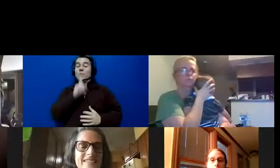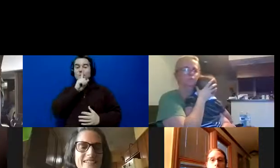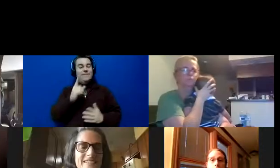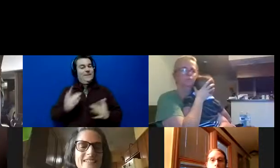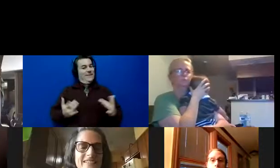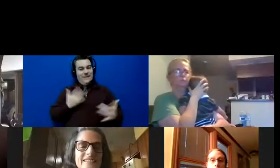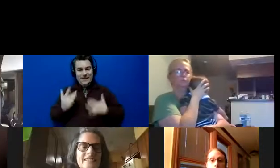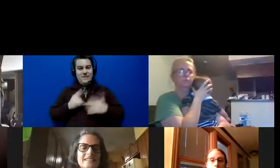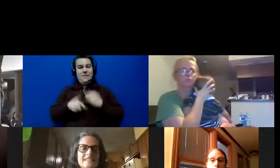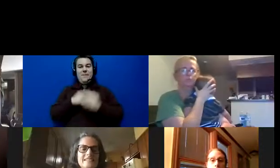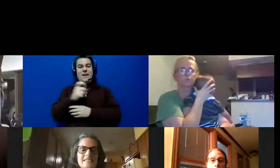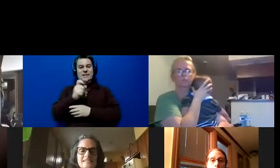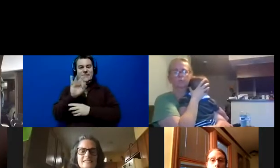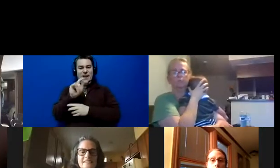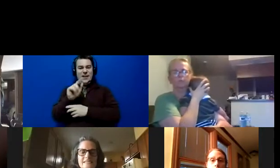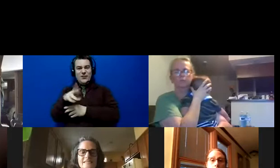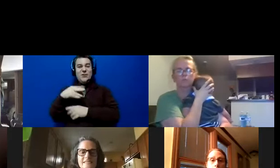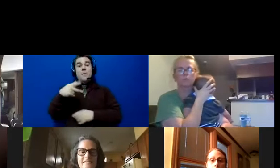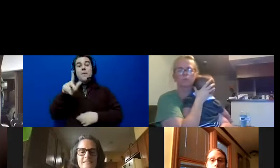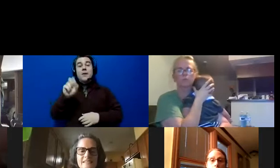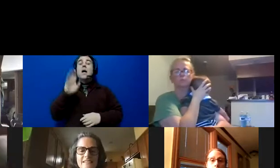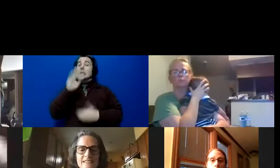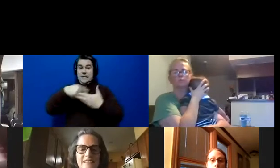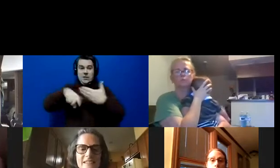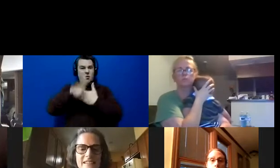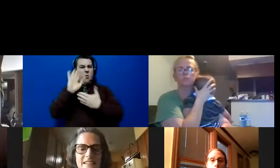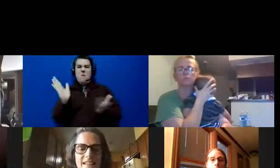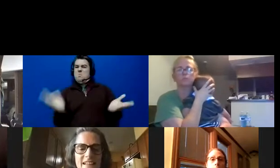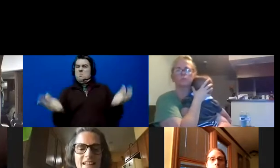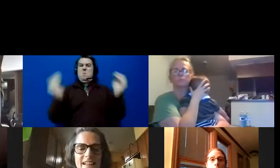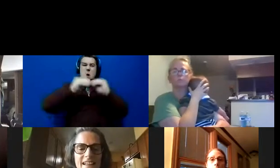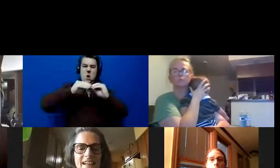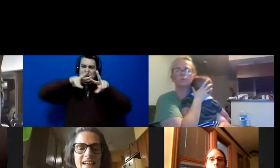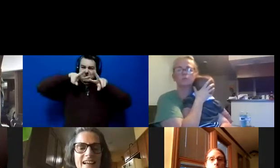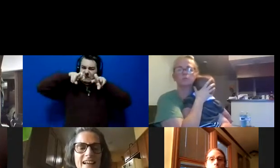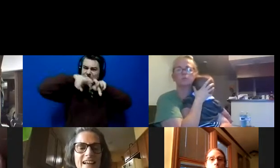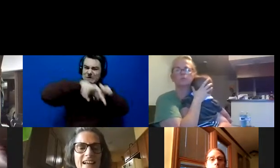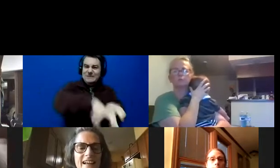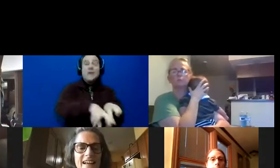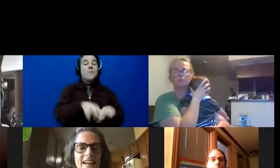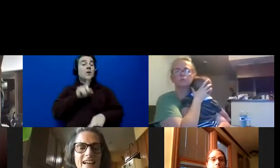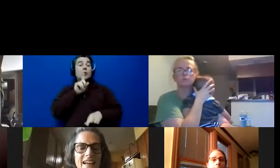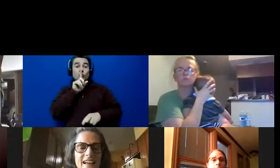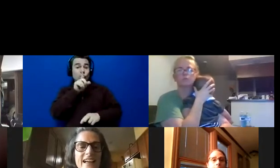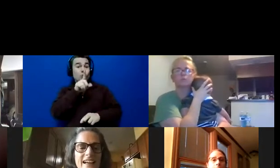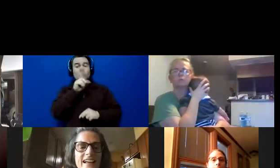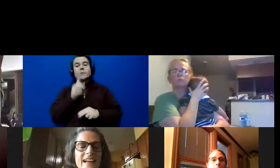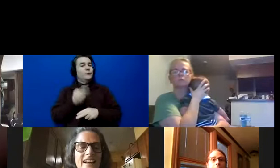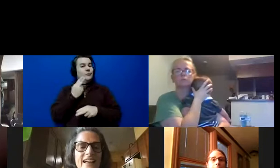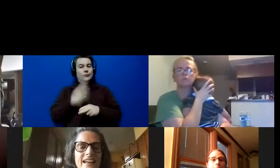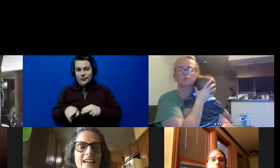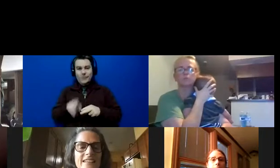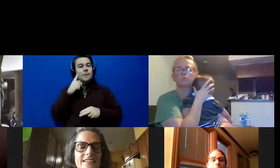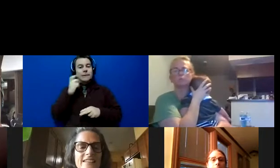about X Factor Plus. So next week we will dive even deeper into X Factor Plus. So this was really, really short because after